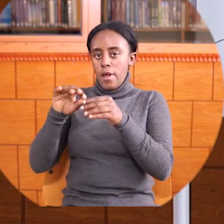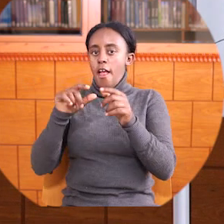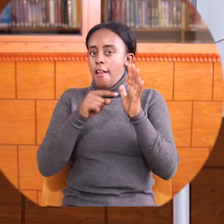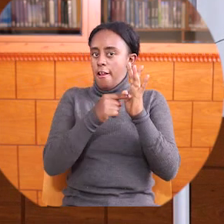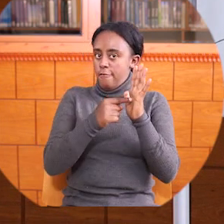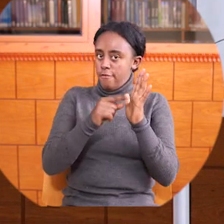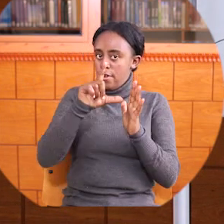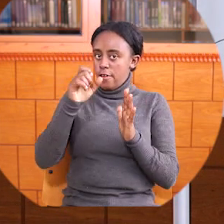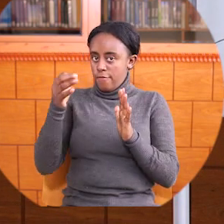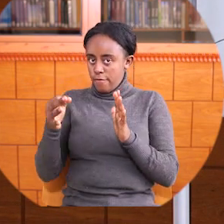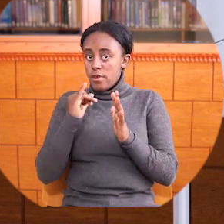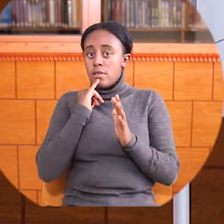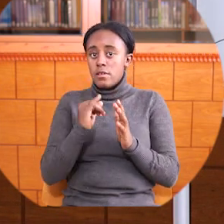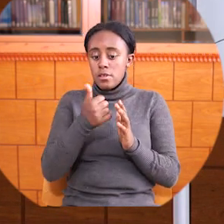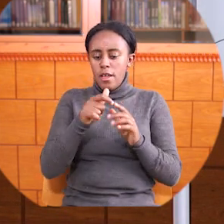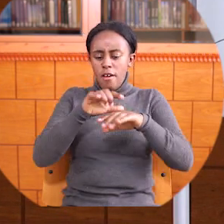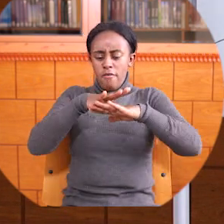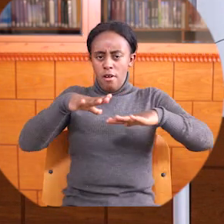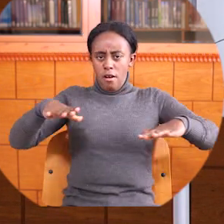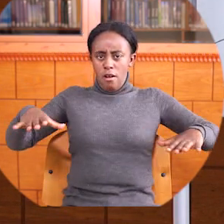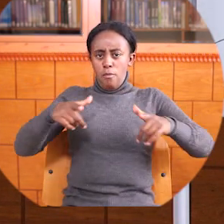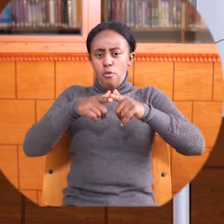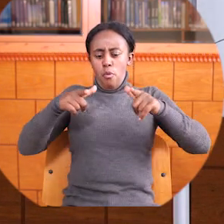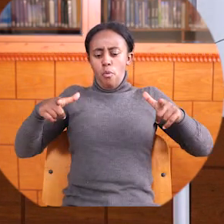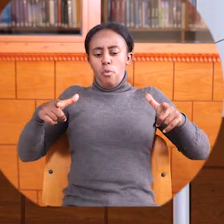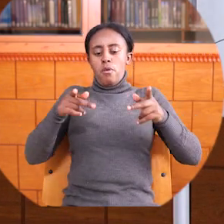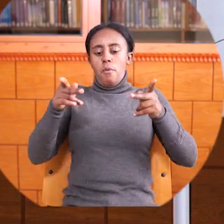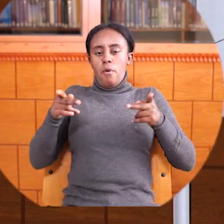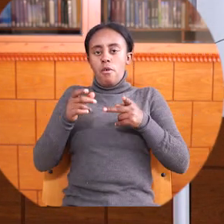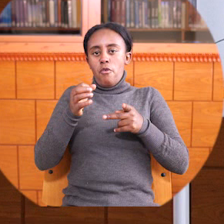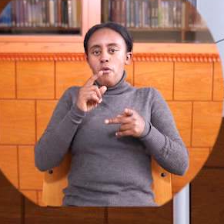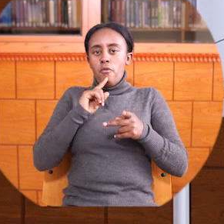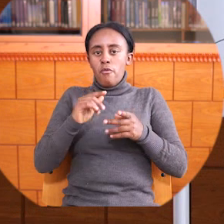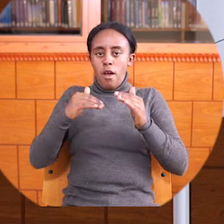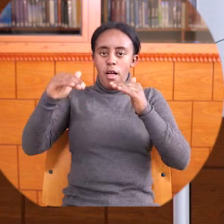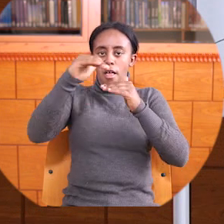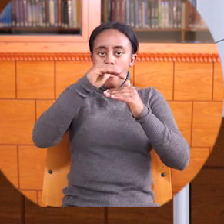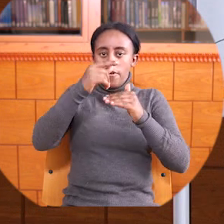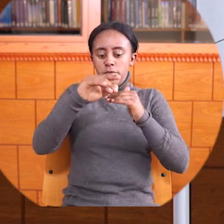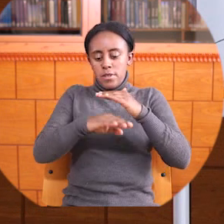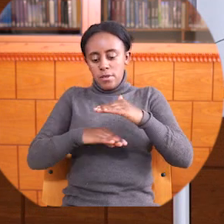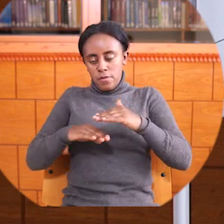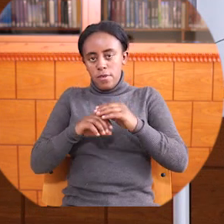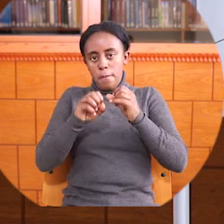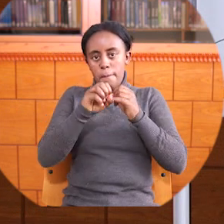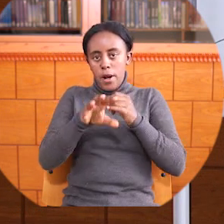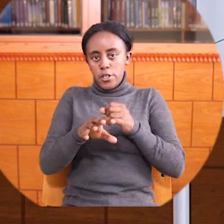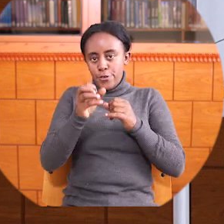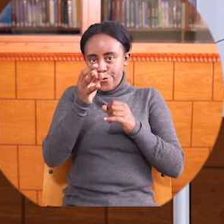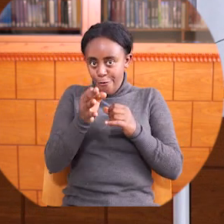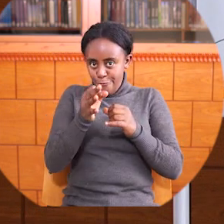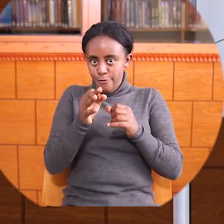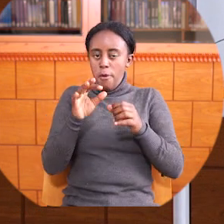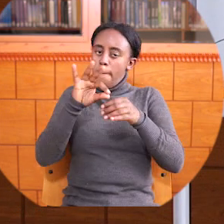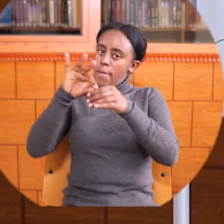leaf. Leaf is a flat and a broad part of a plant which is found above the ground on the branches of a